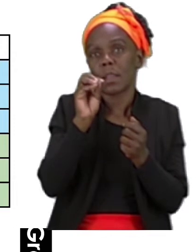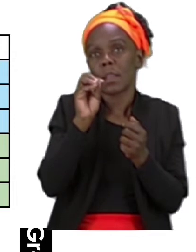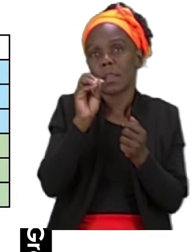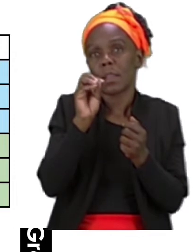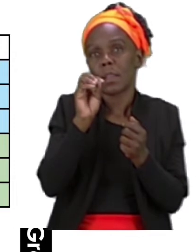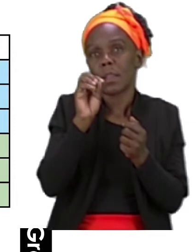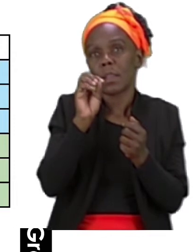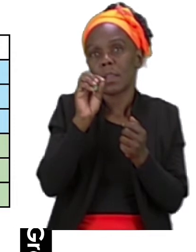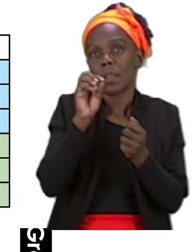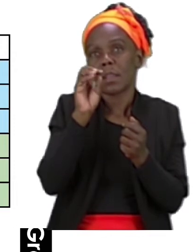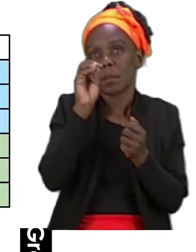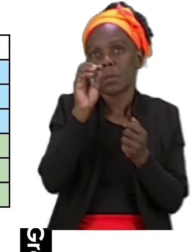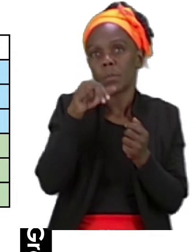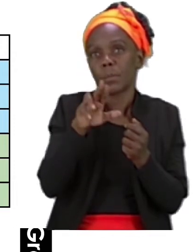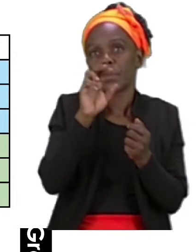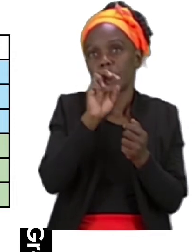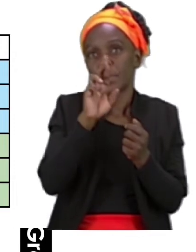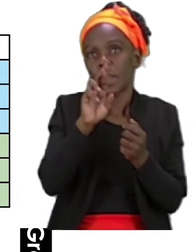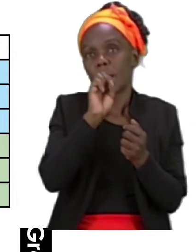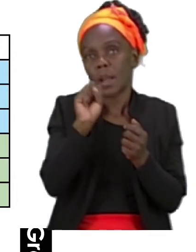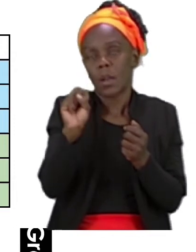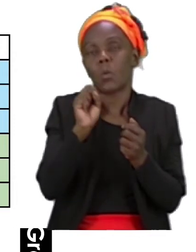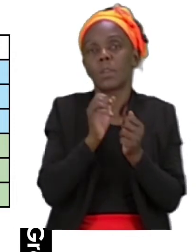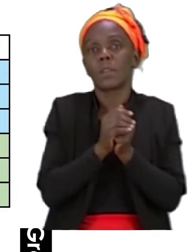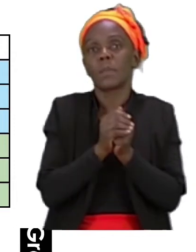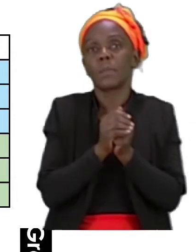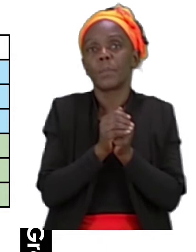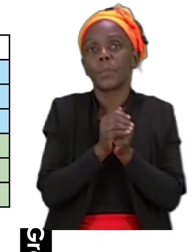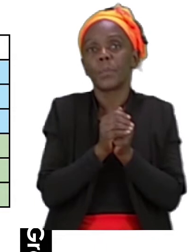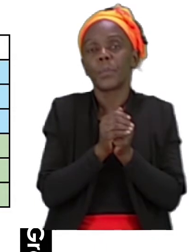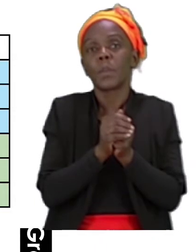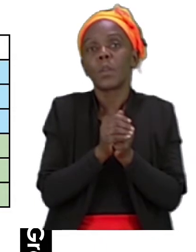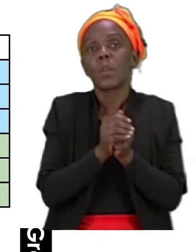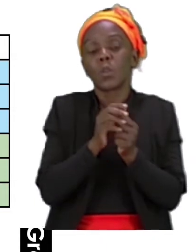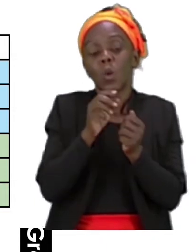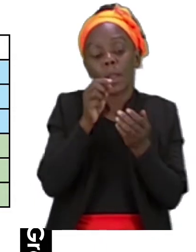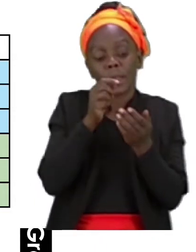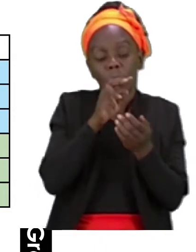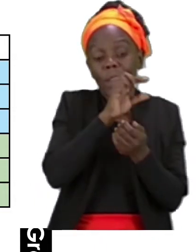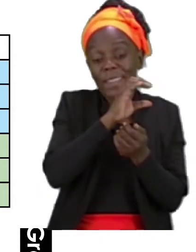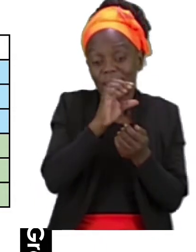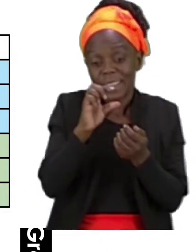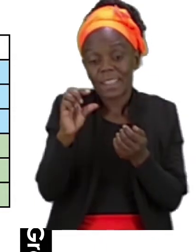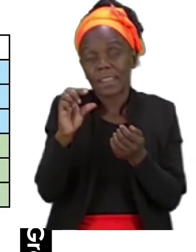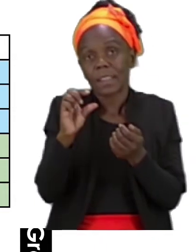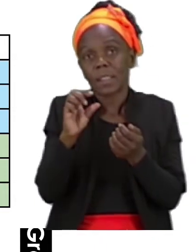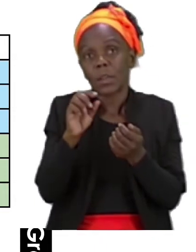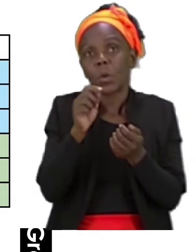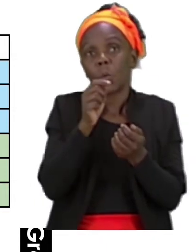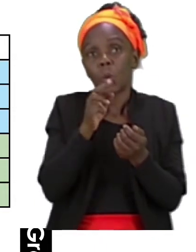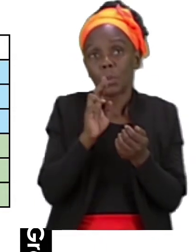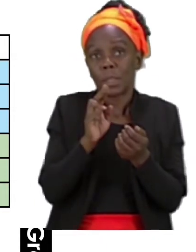That is not your party. It's ours. So I'd like you